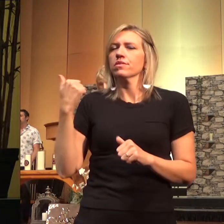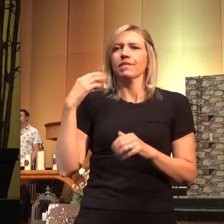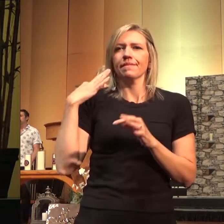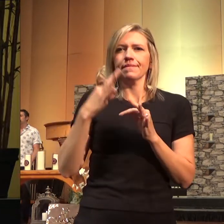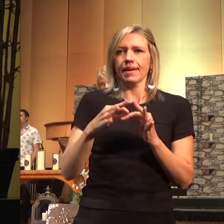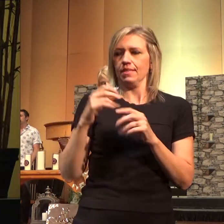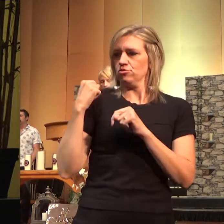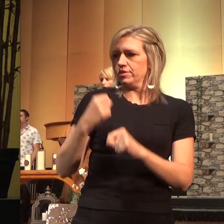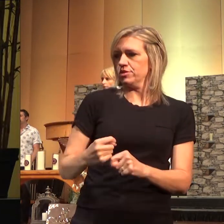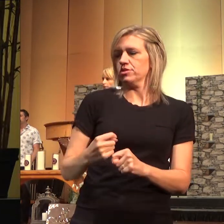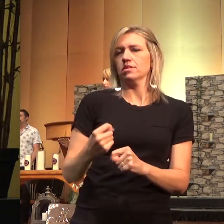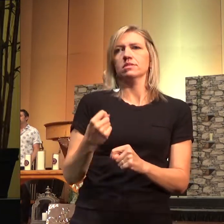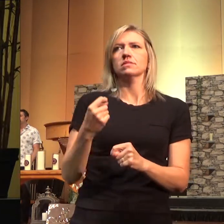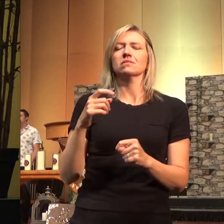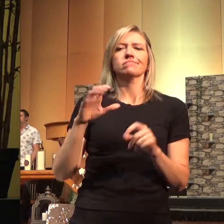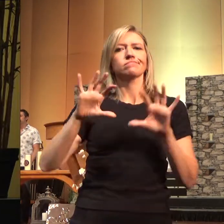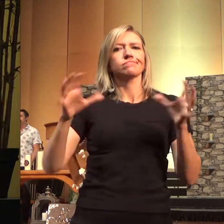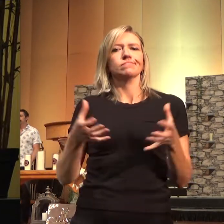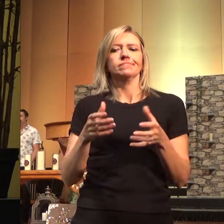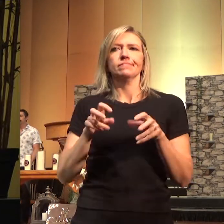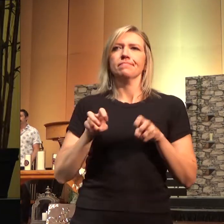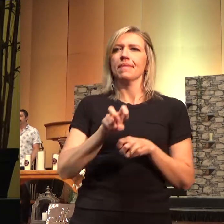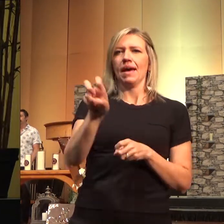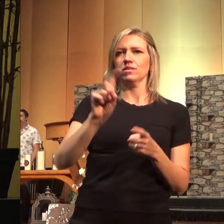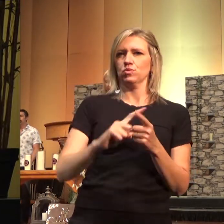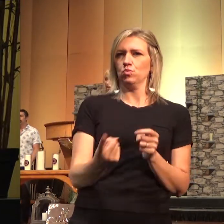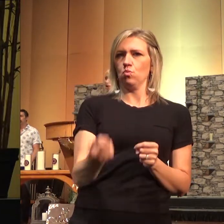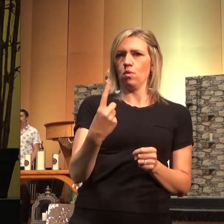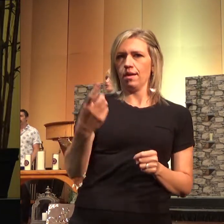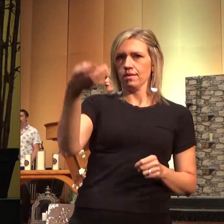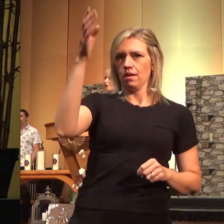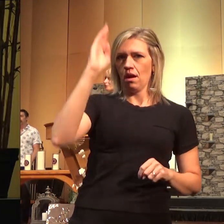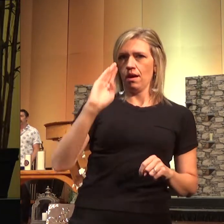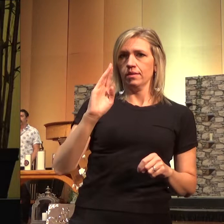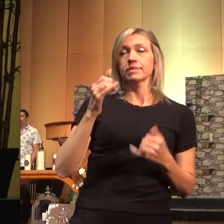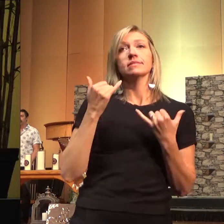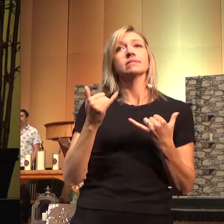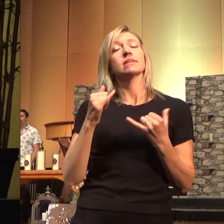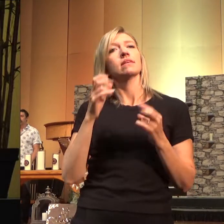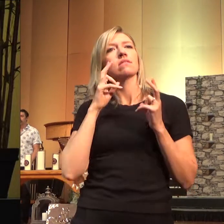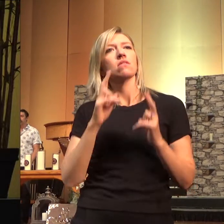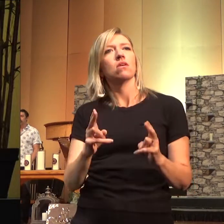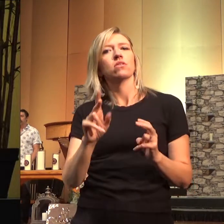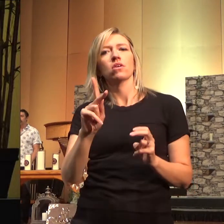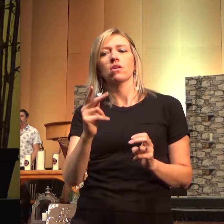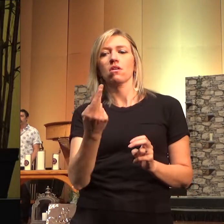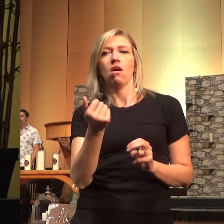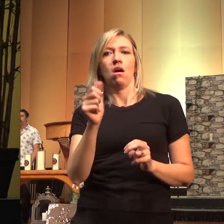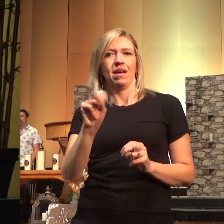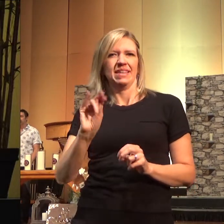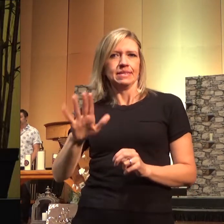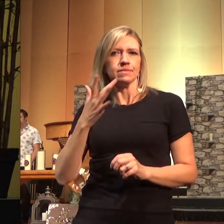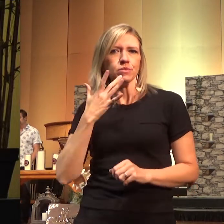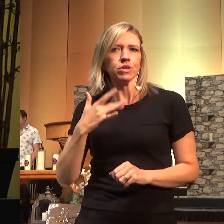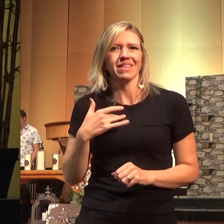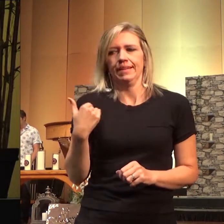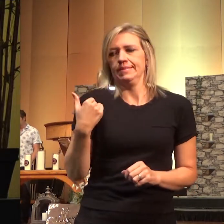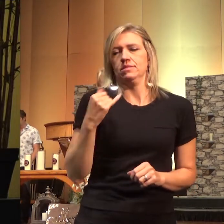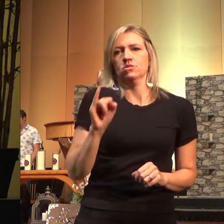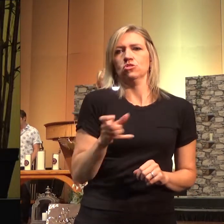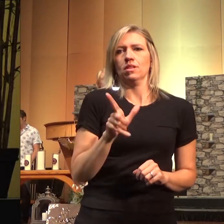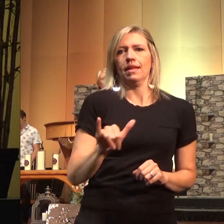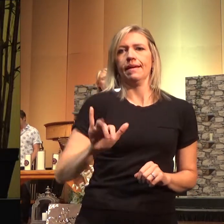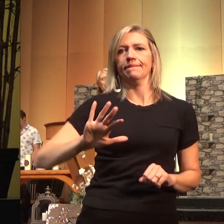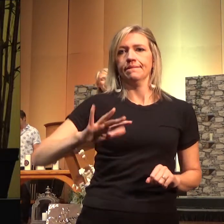as paths toward the one God. So today, in honor of Hazrat Inayat Khan's birthday, which was